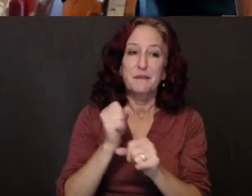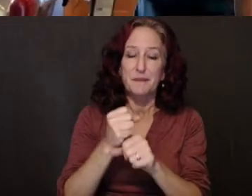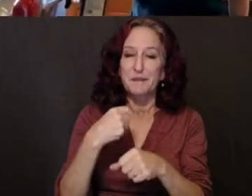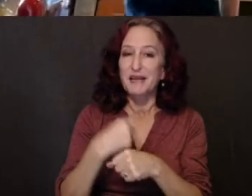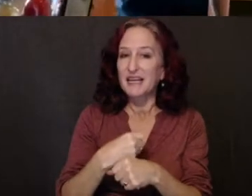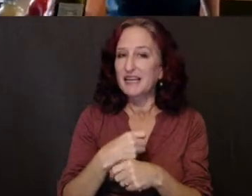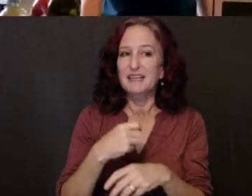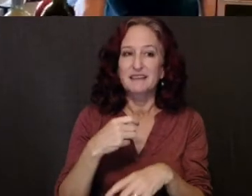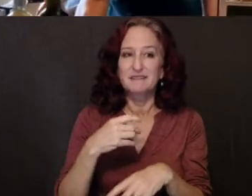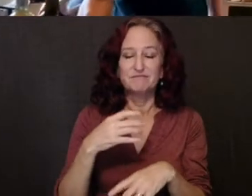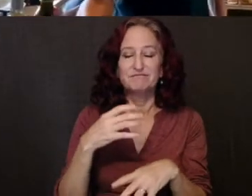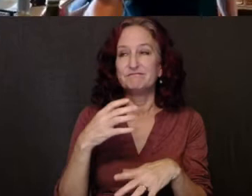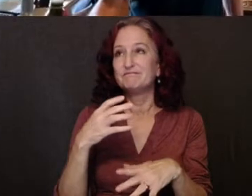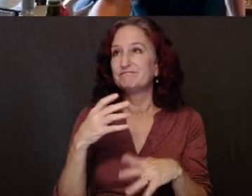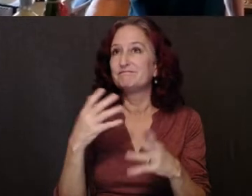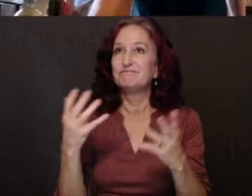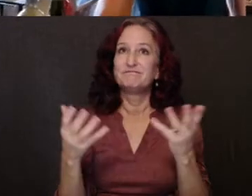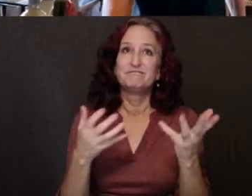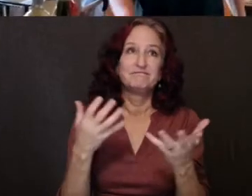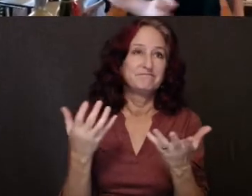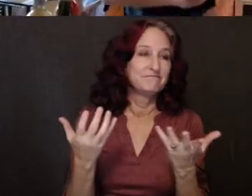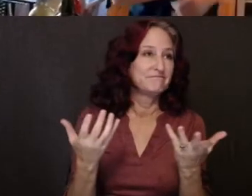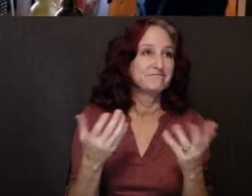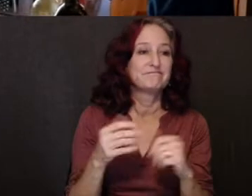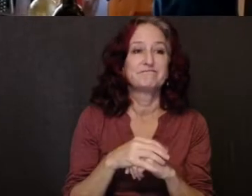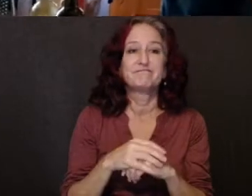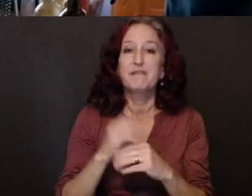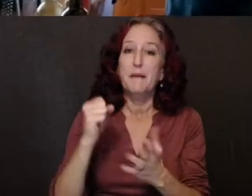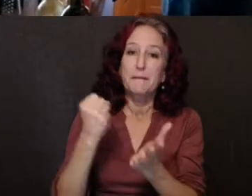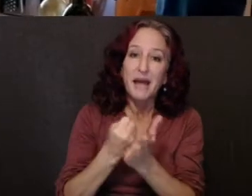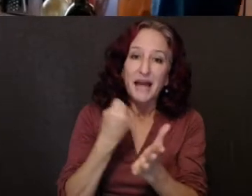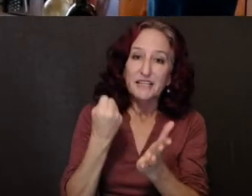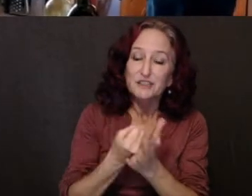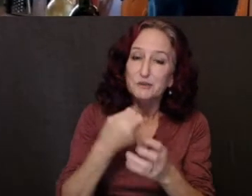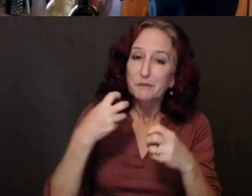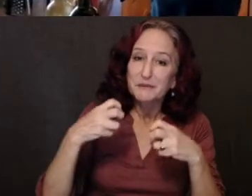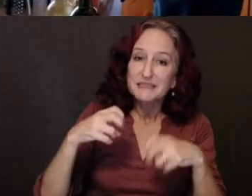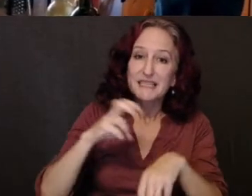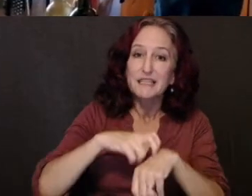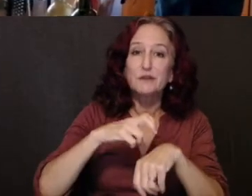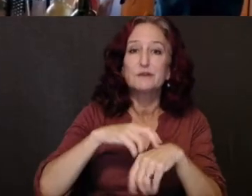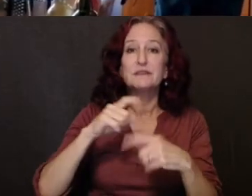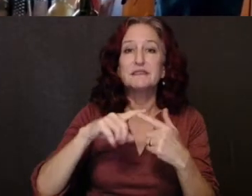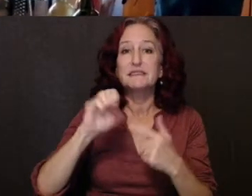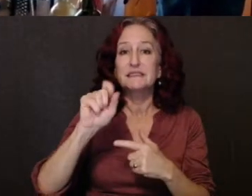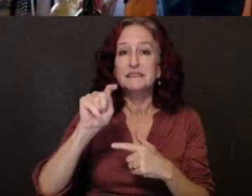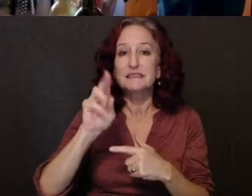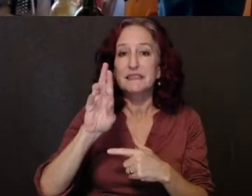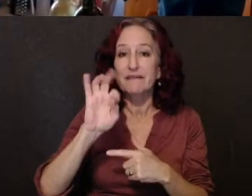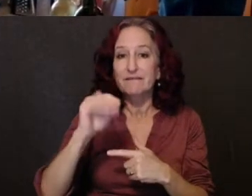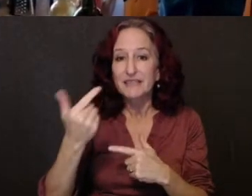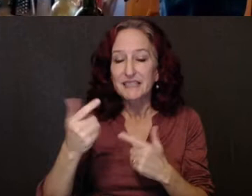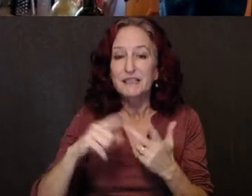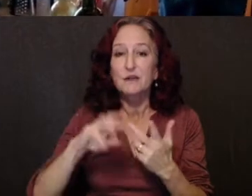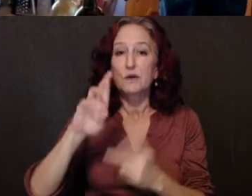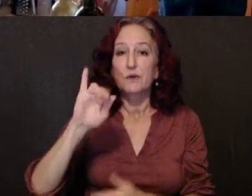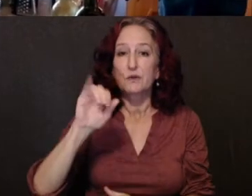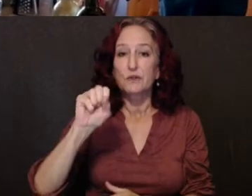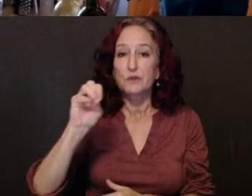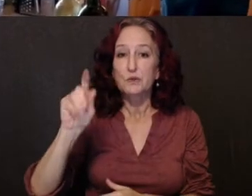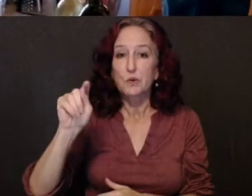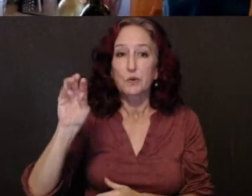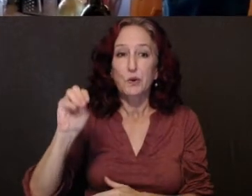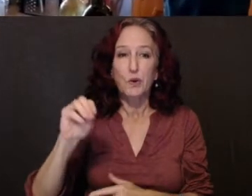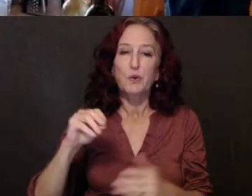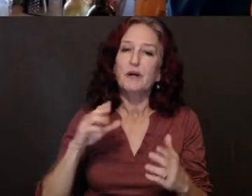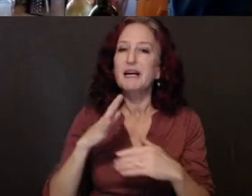Like what? Can you give an example? Well, you know, I do all the